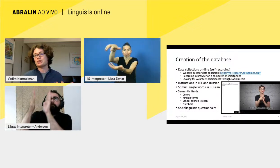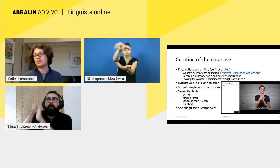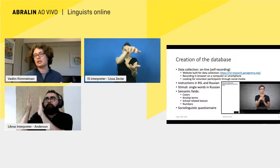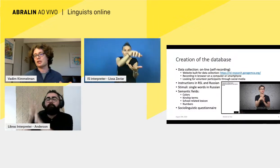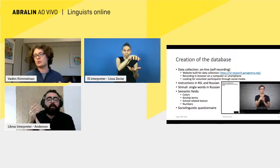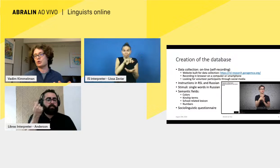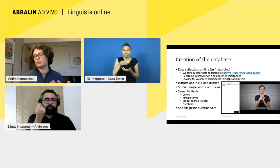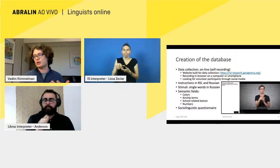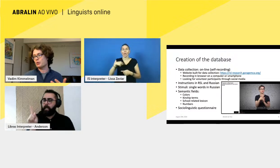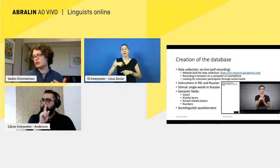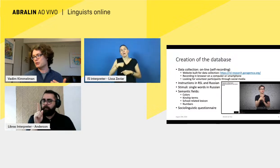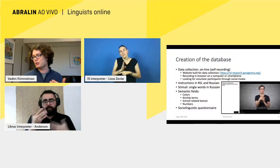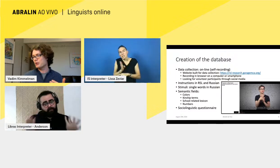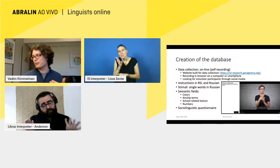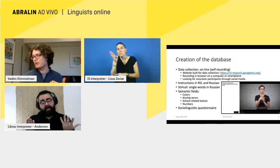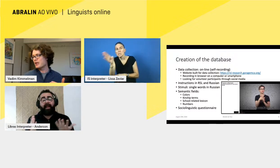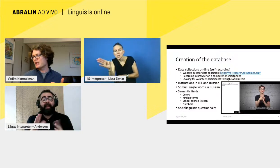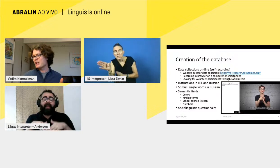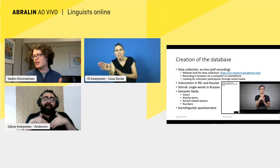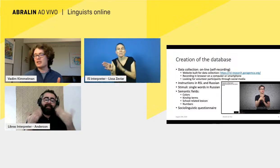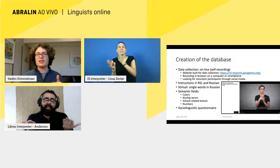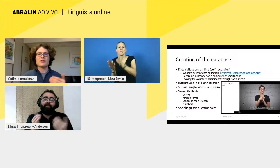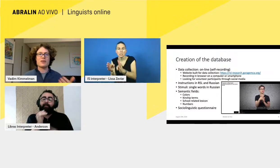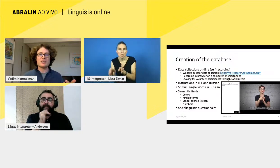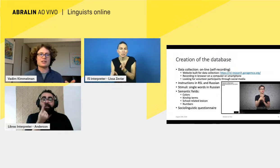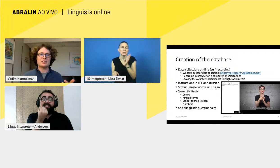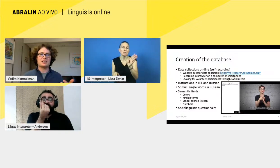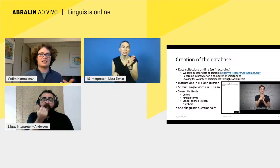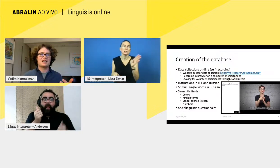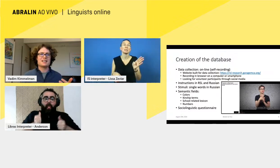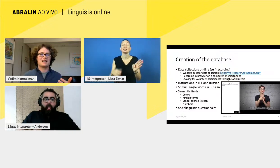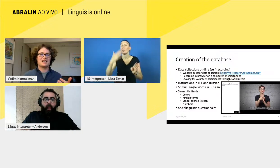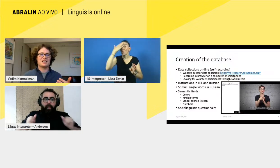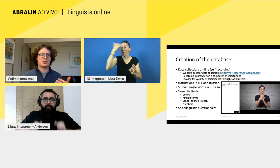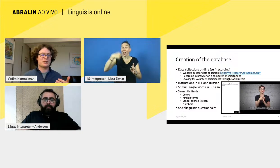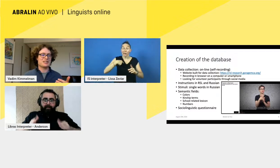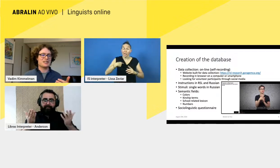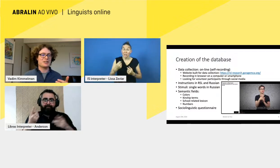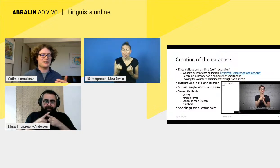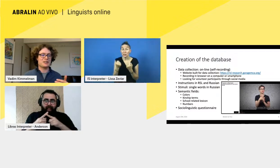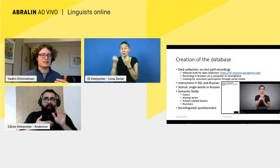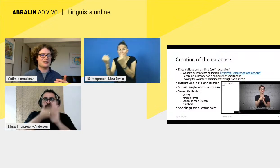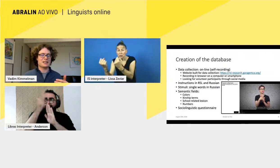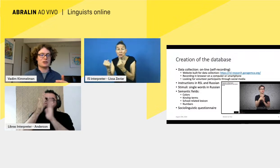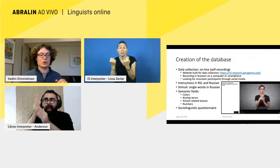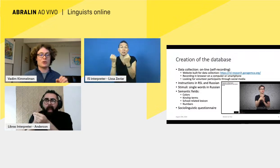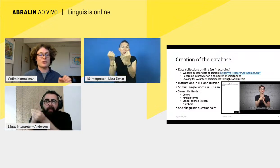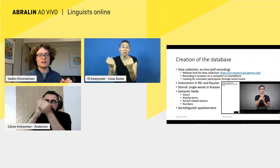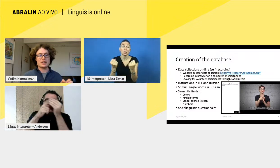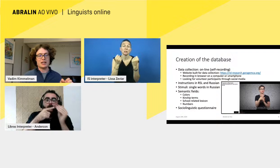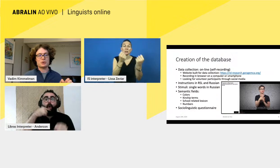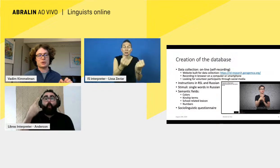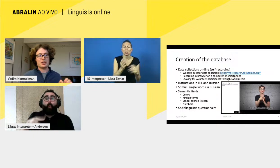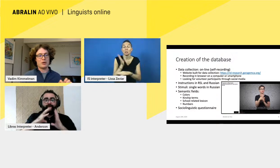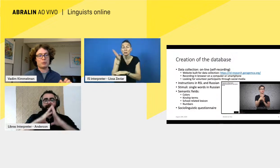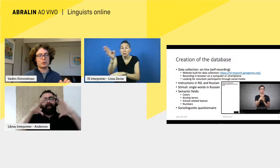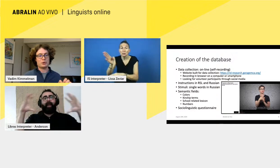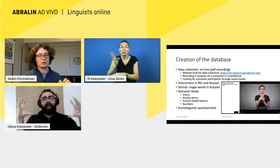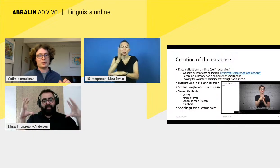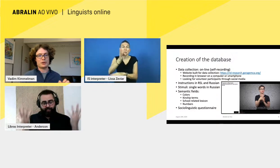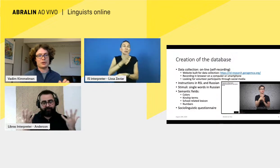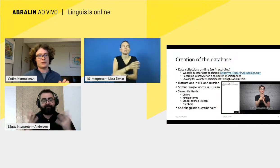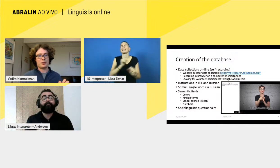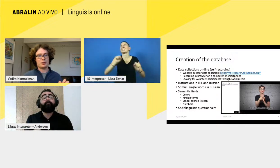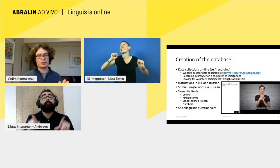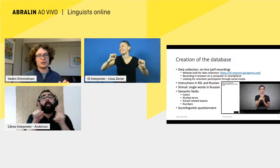So logistically, it would be impossible. Another factor to consider is that all of this actually